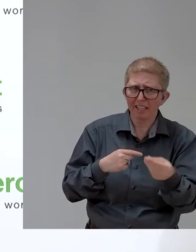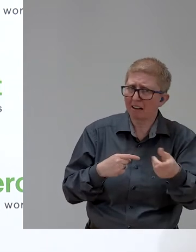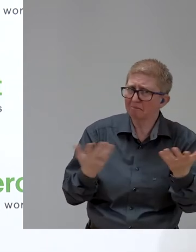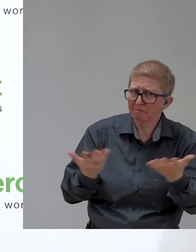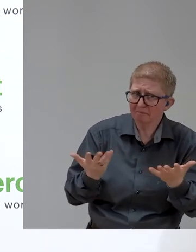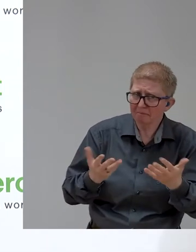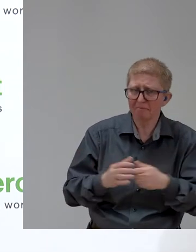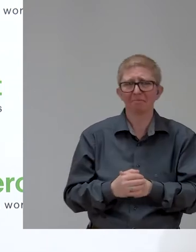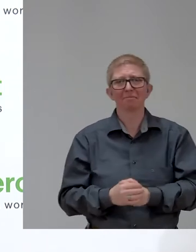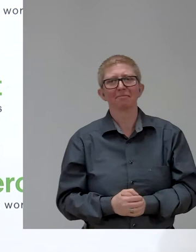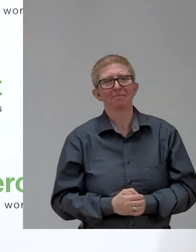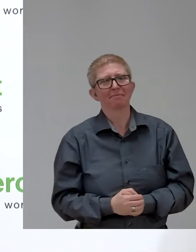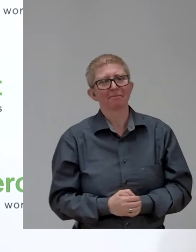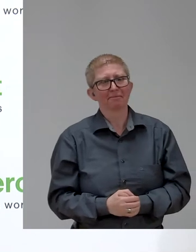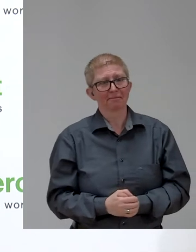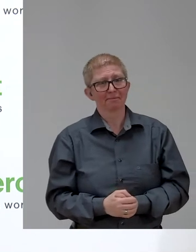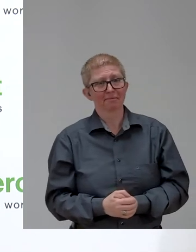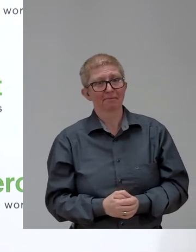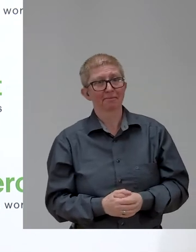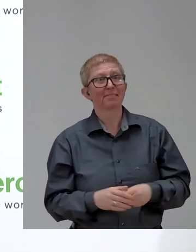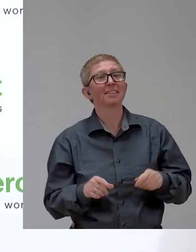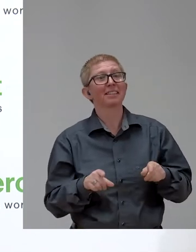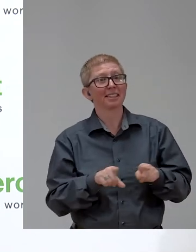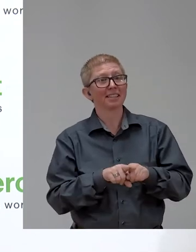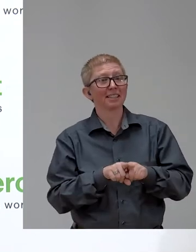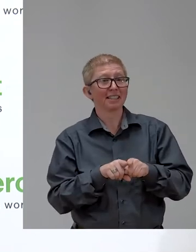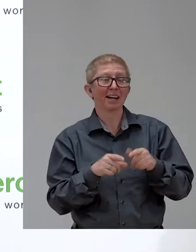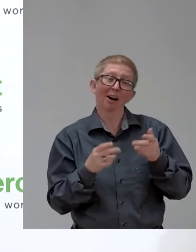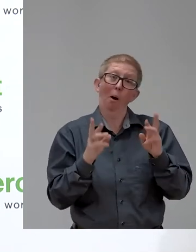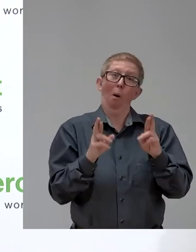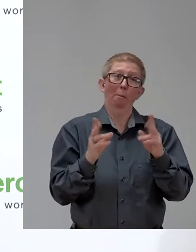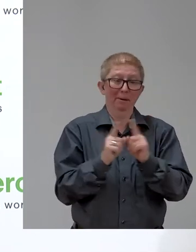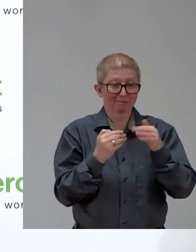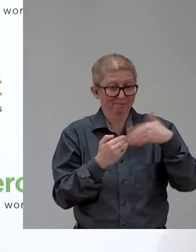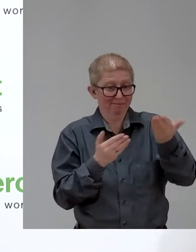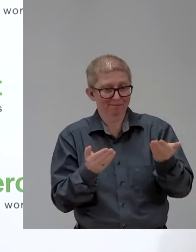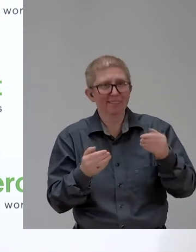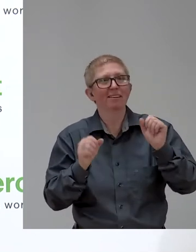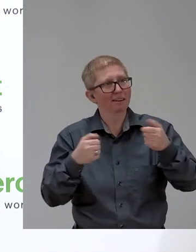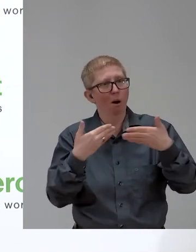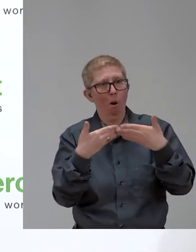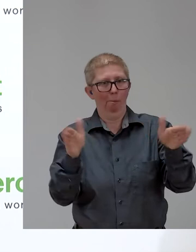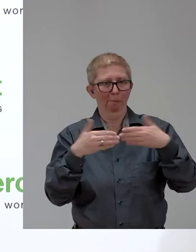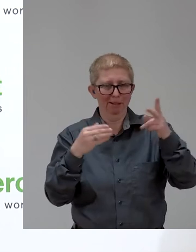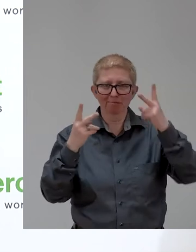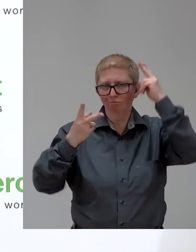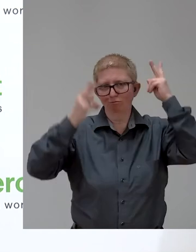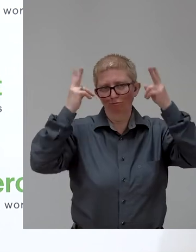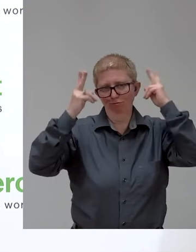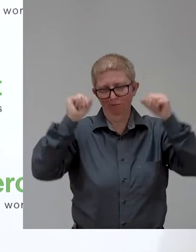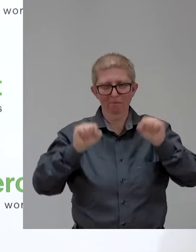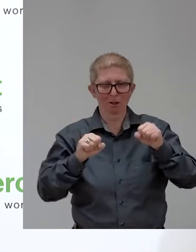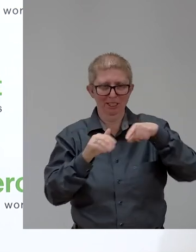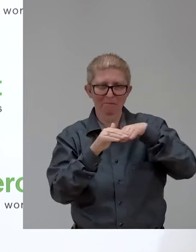great. Thank you. We'll come back to you in a minute. Aizgul, I'd like to then turn to you.